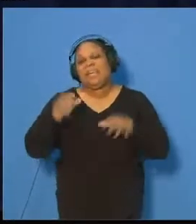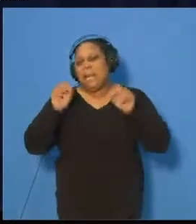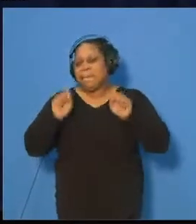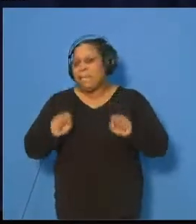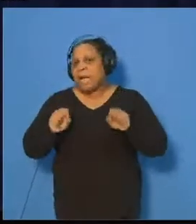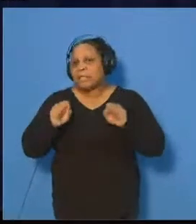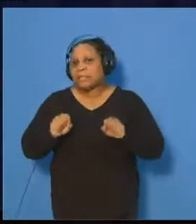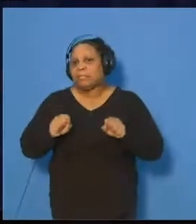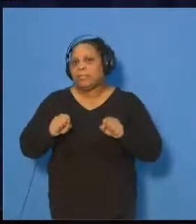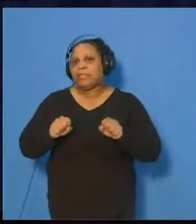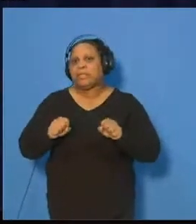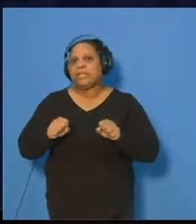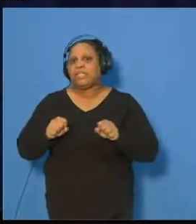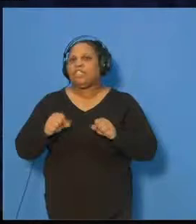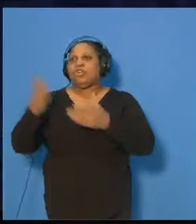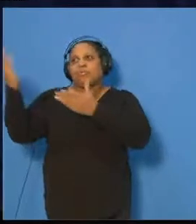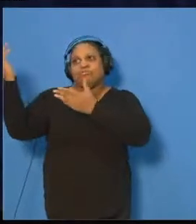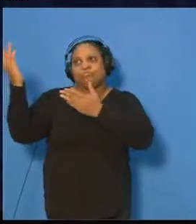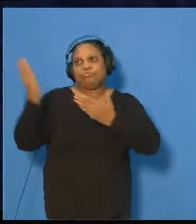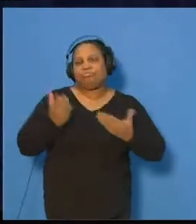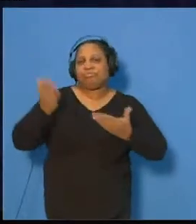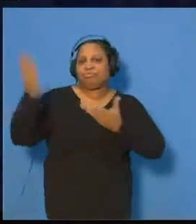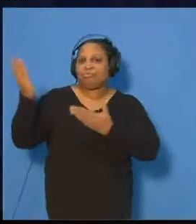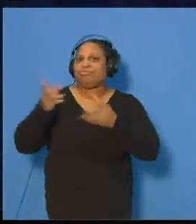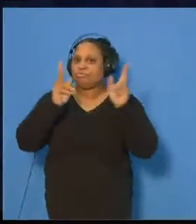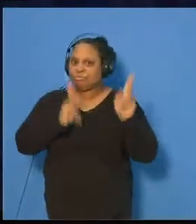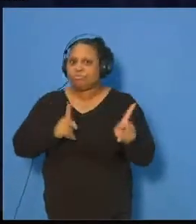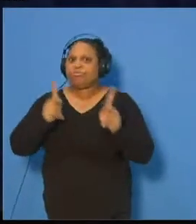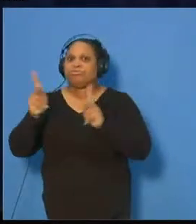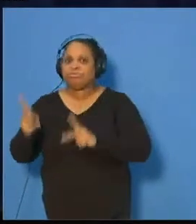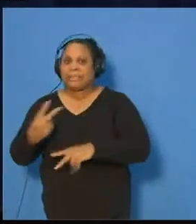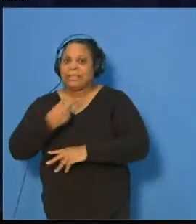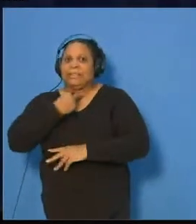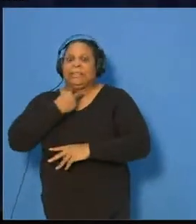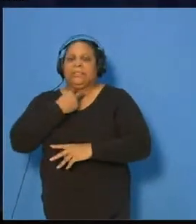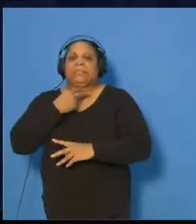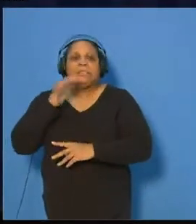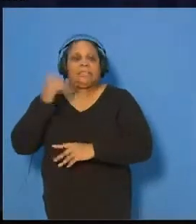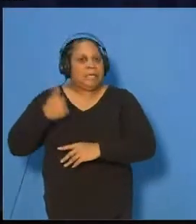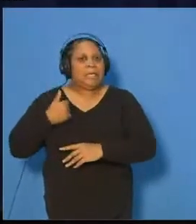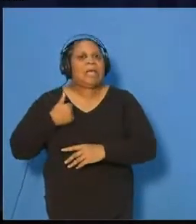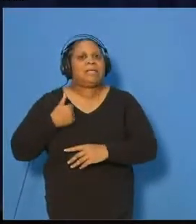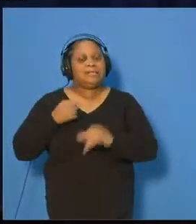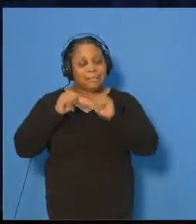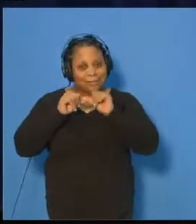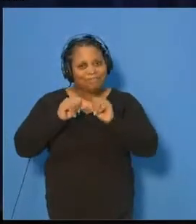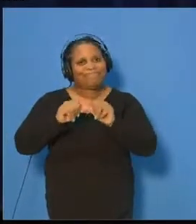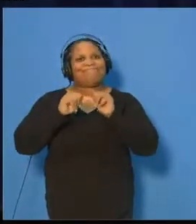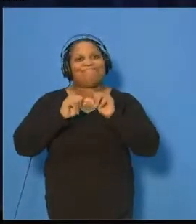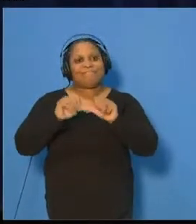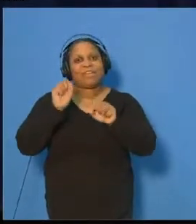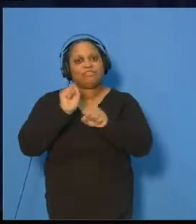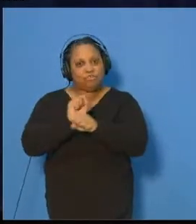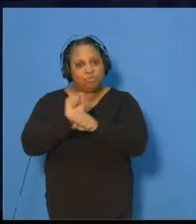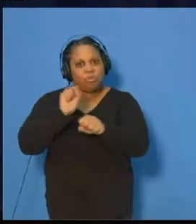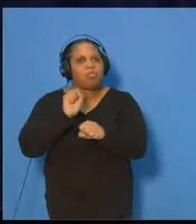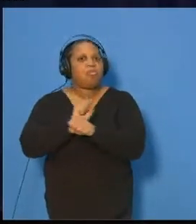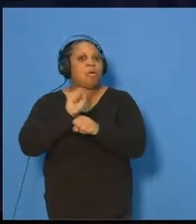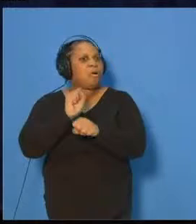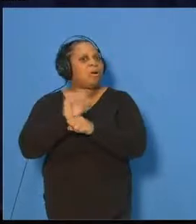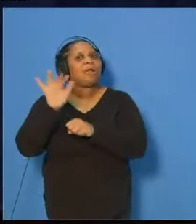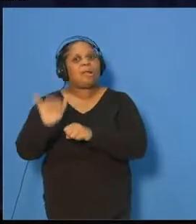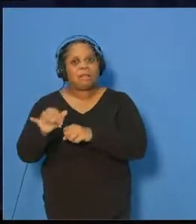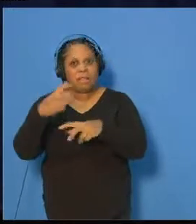possibility of repatriating students who are in Canada who are stuck, who can't get home. And I want to say that we are continuing to work on that particular